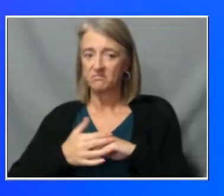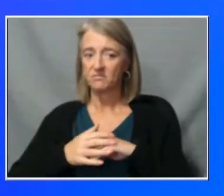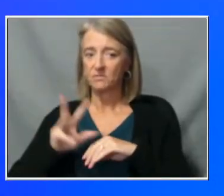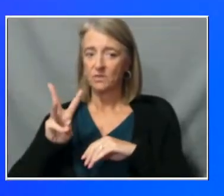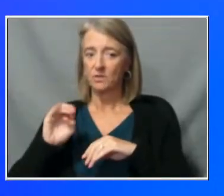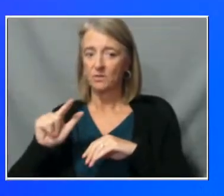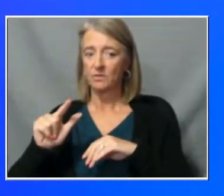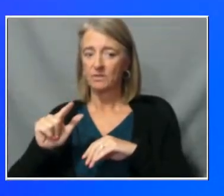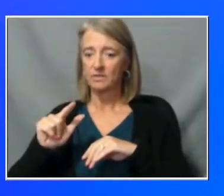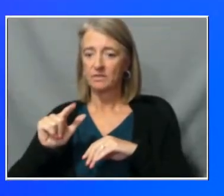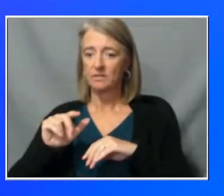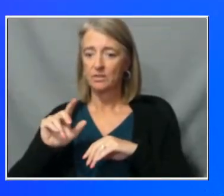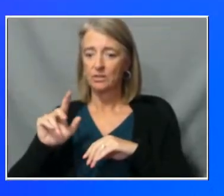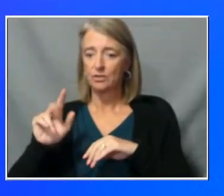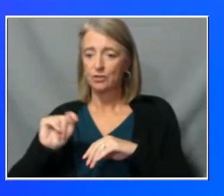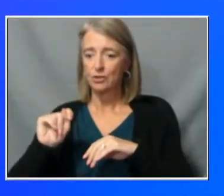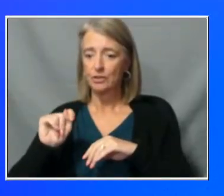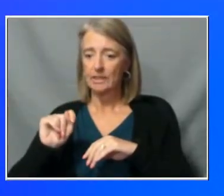urinary system.